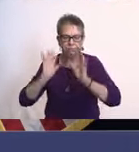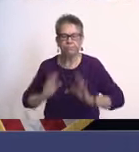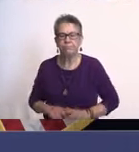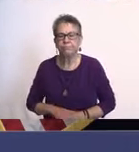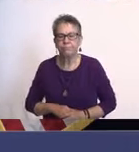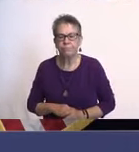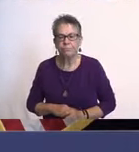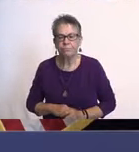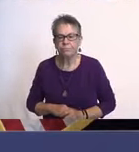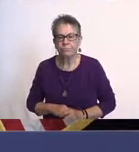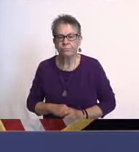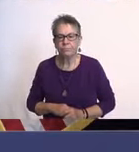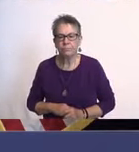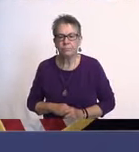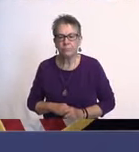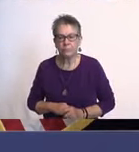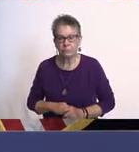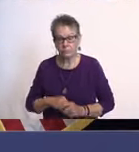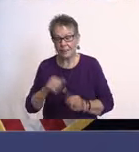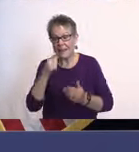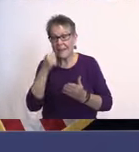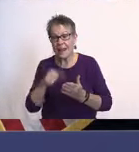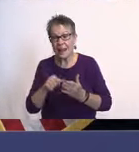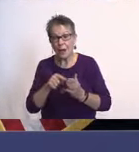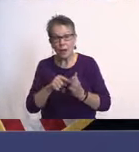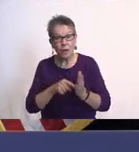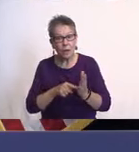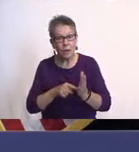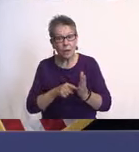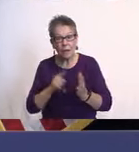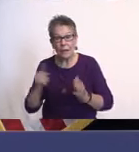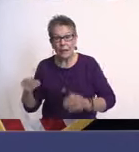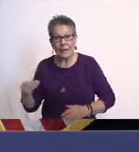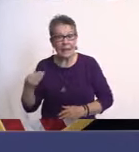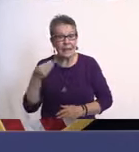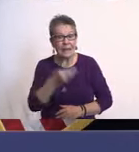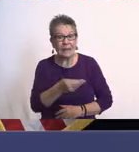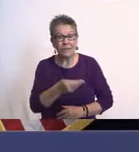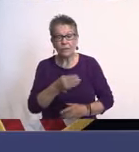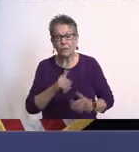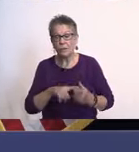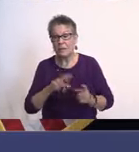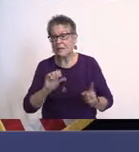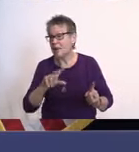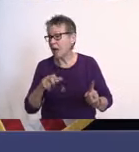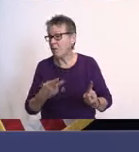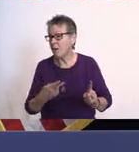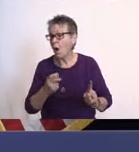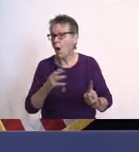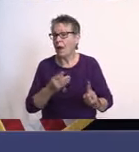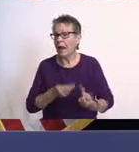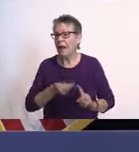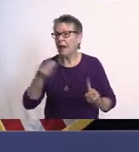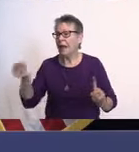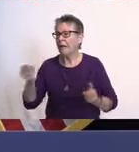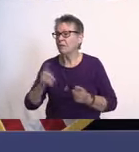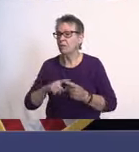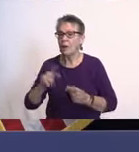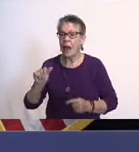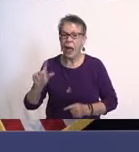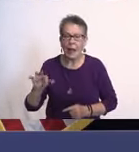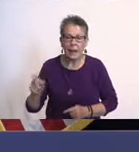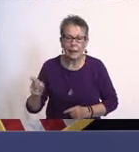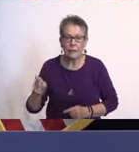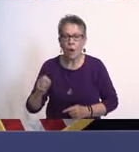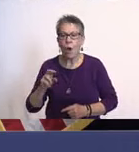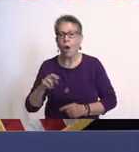The letter, I'd normally say give it to Sarah, but she's got to hold the mic, so either Alex or Paramel, if you could find them when we're over. And no color or comment